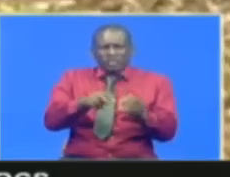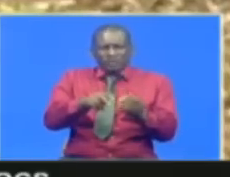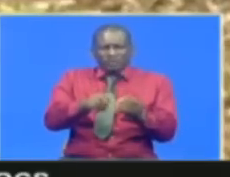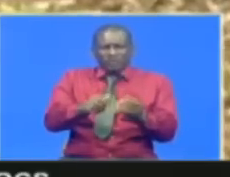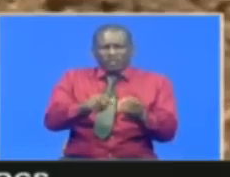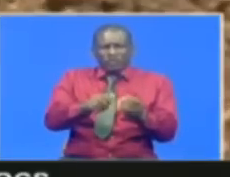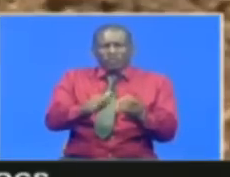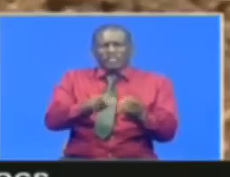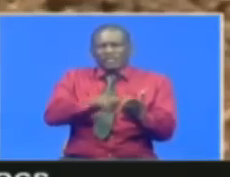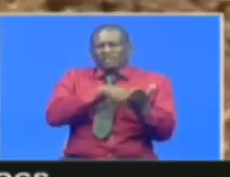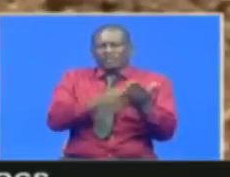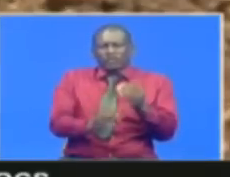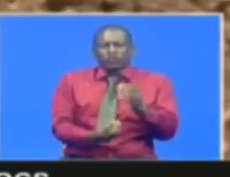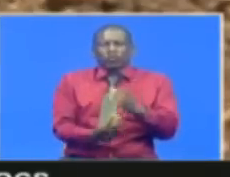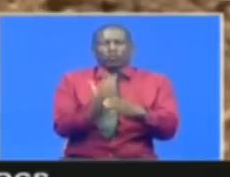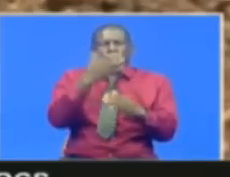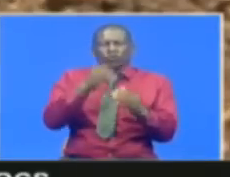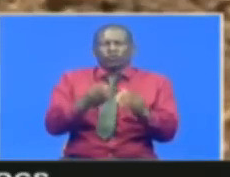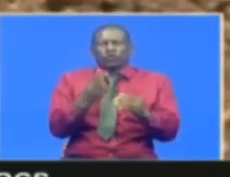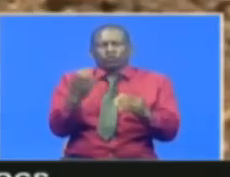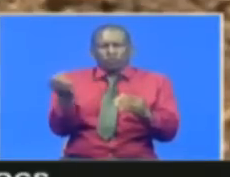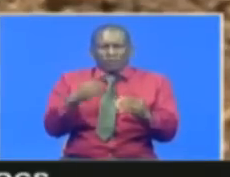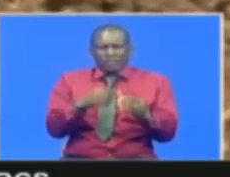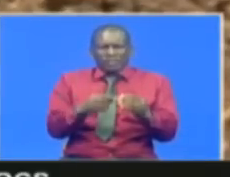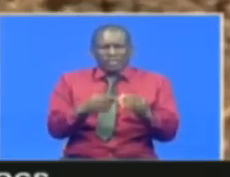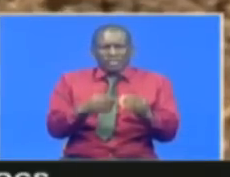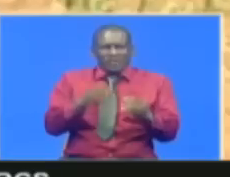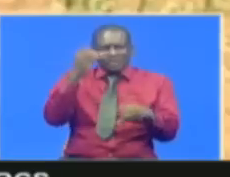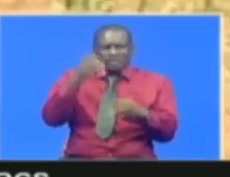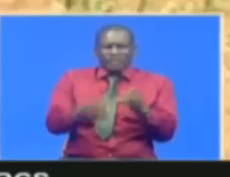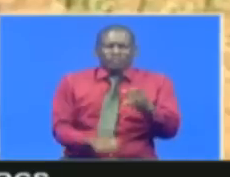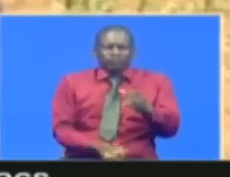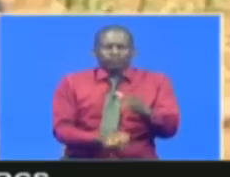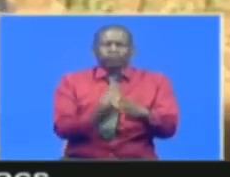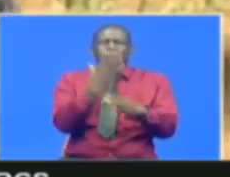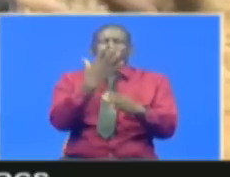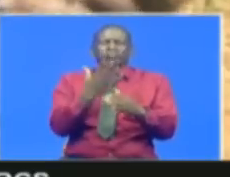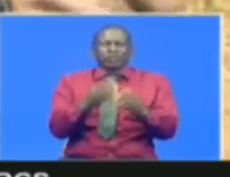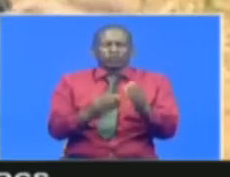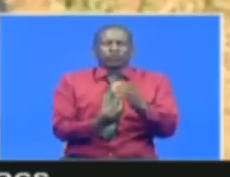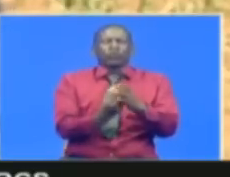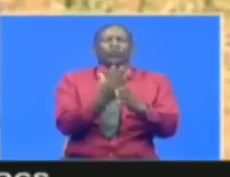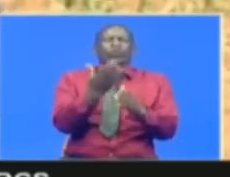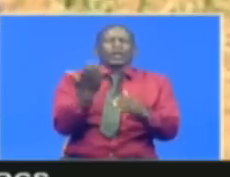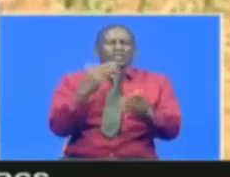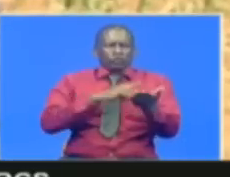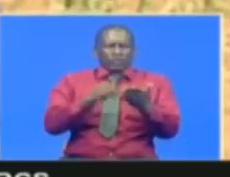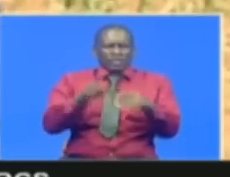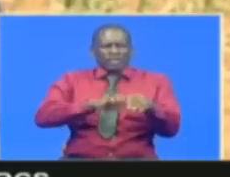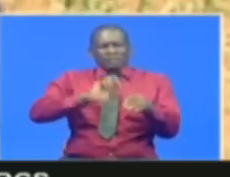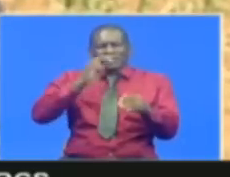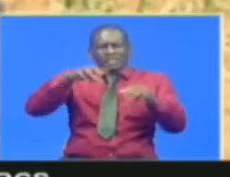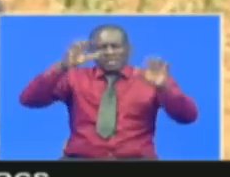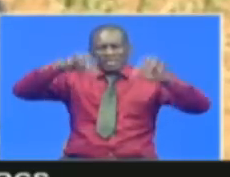2 months ago due to prolonged drought finally sprouted last week. Sasa wakati mvua ya pili ilikuja,